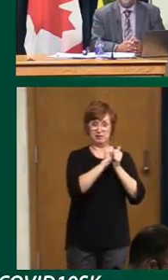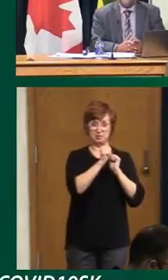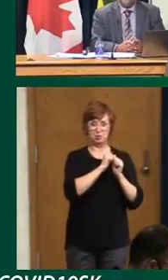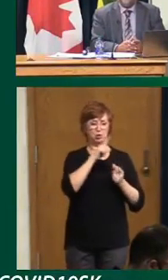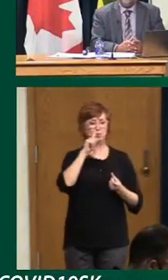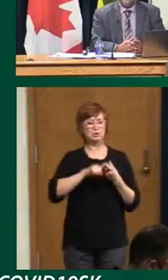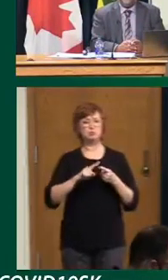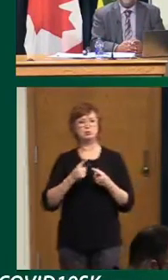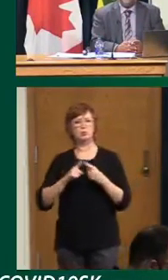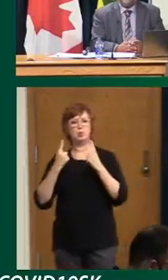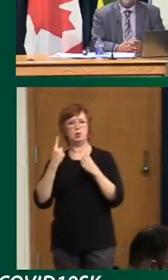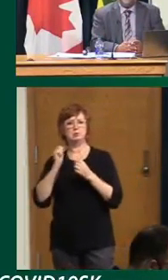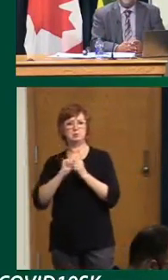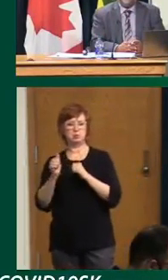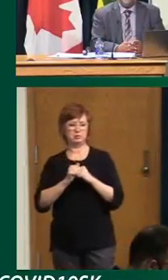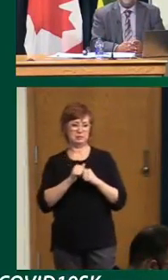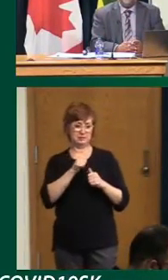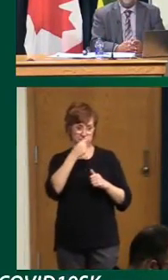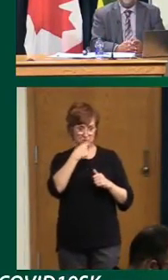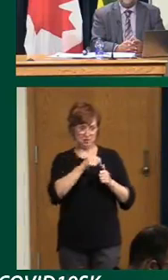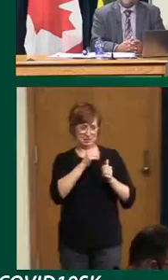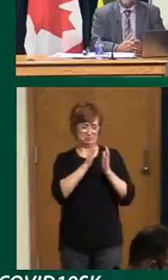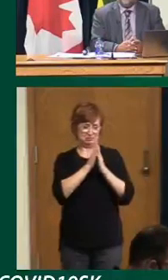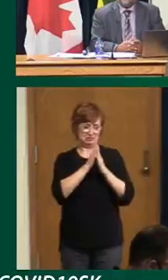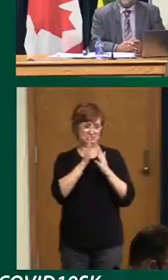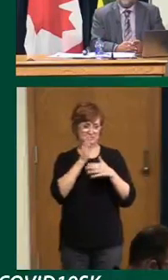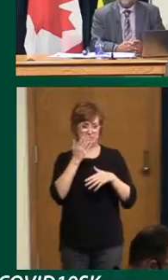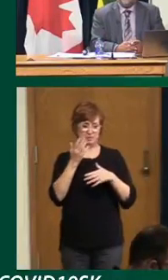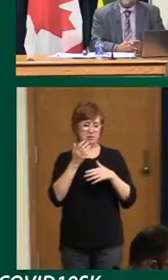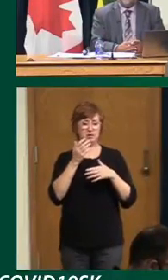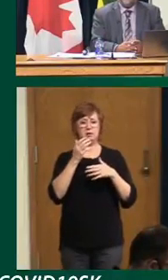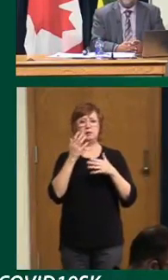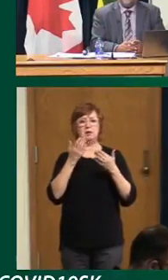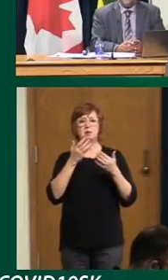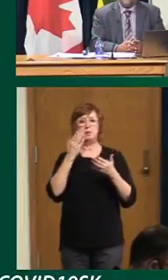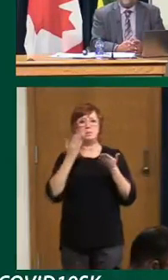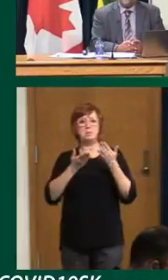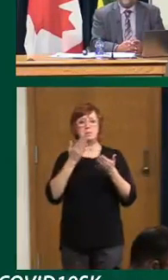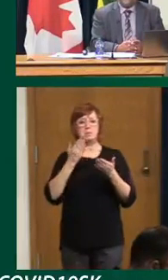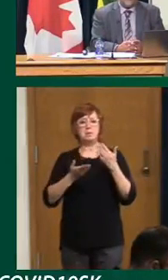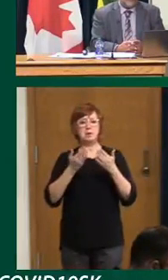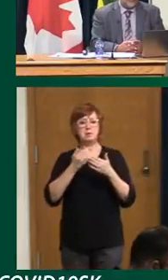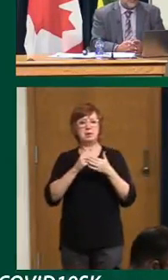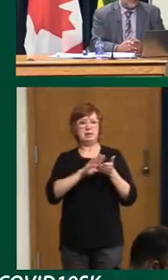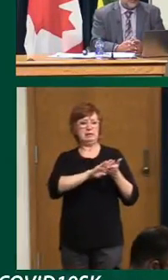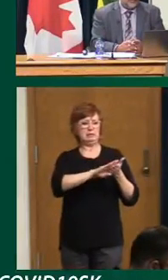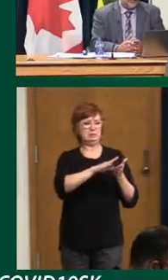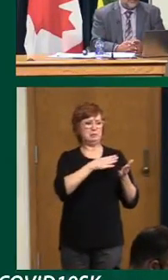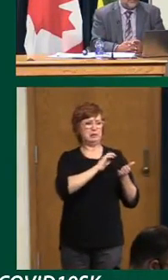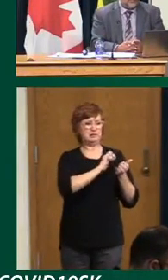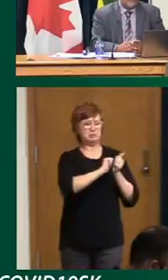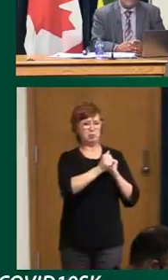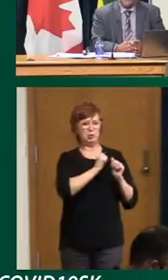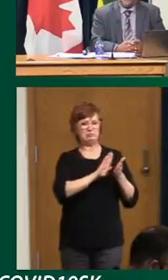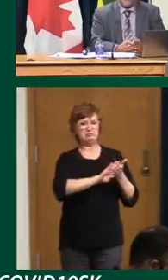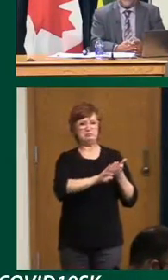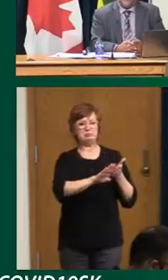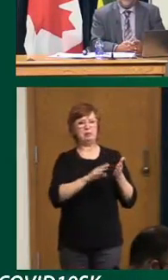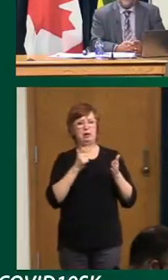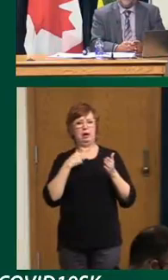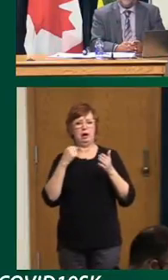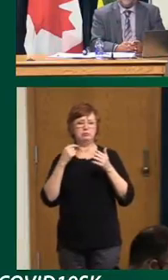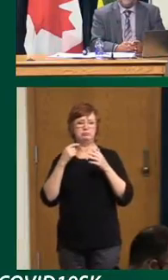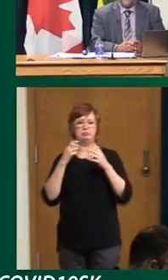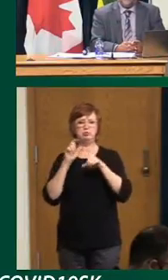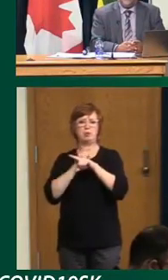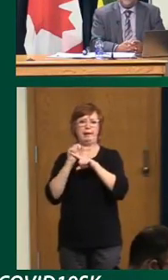I think, see if over the next 2 to 4 weeks you'd rather do some conditioning exercises and maybe forego that sports activity.